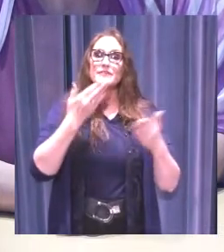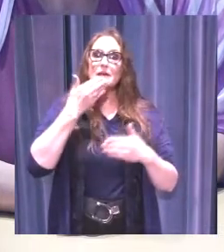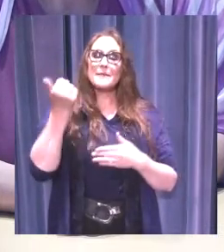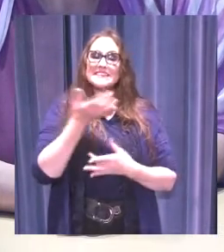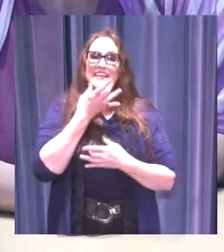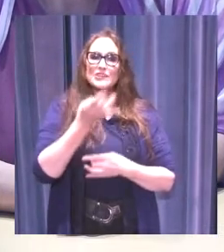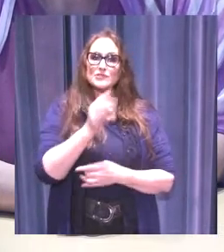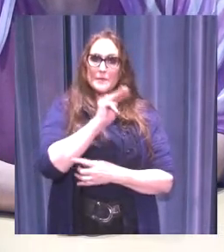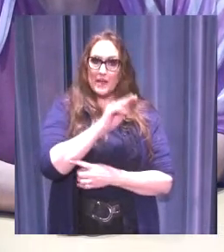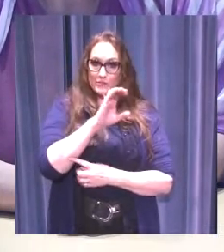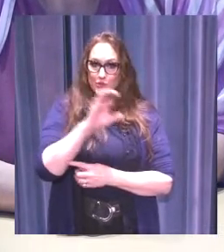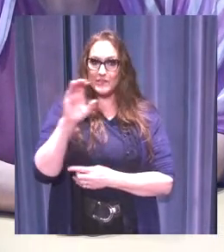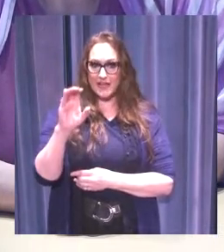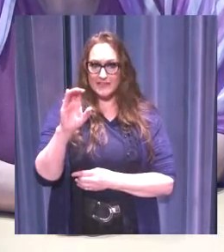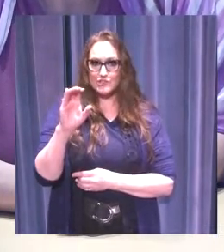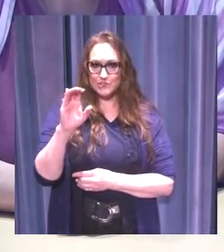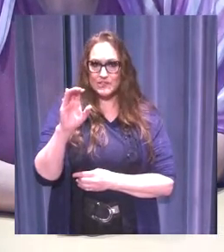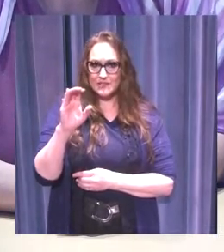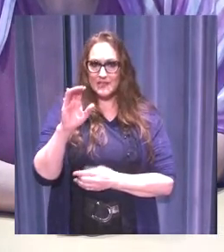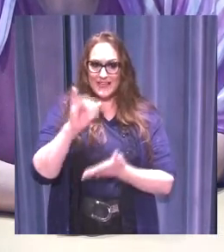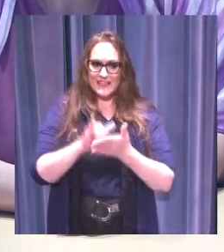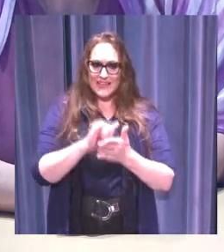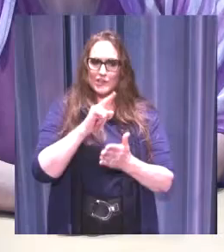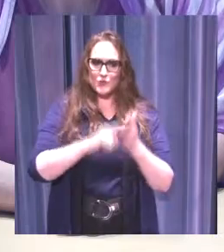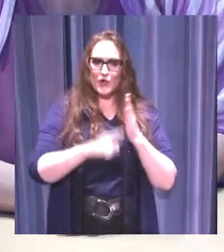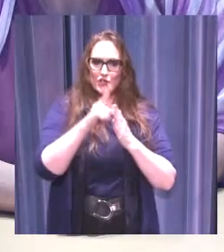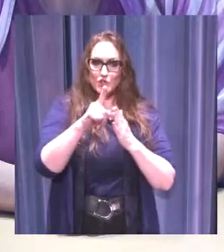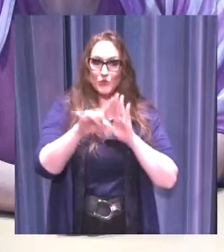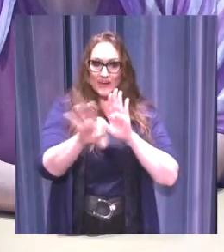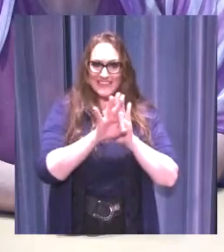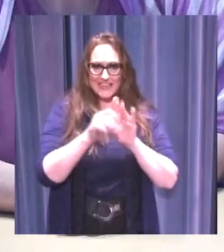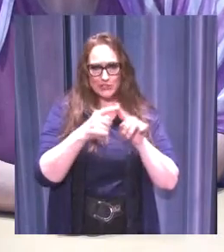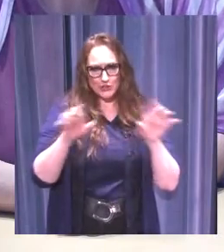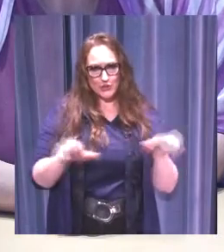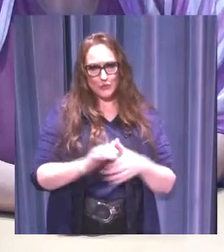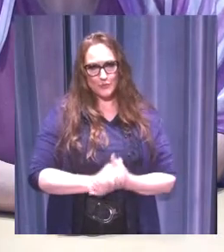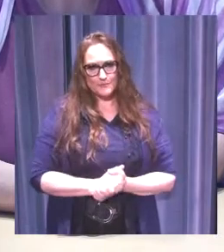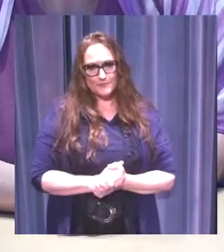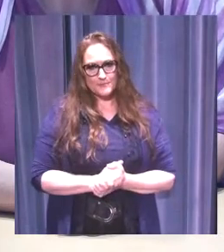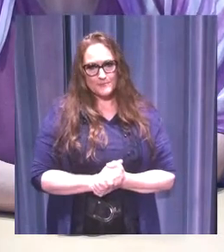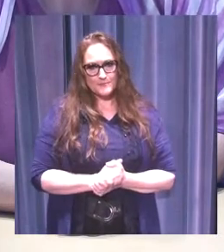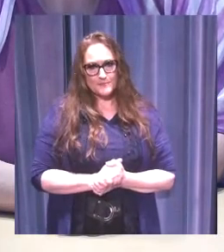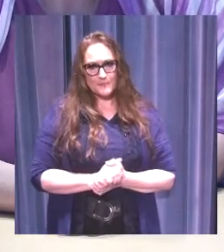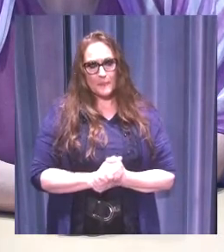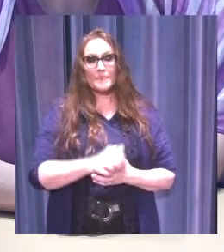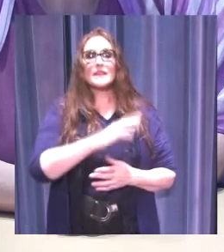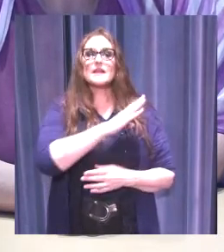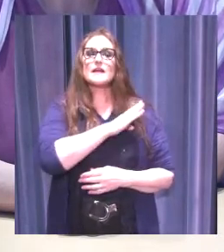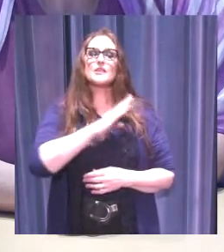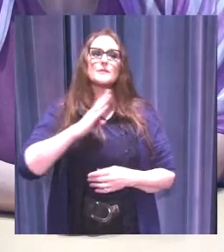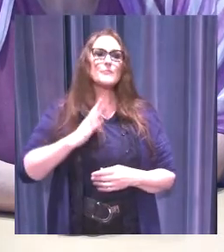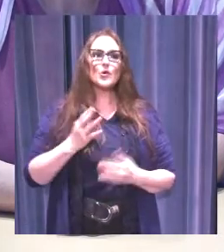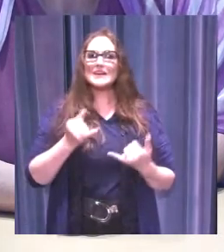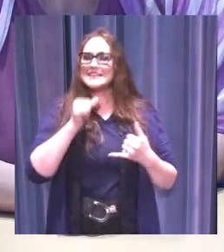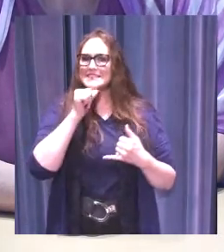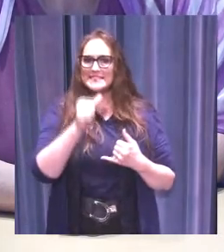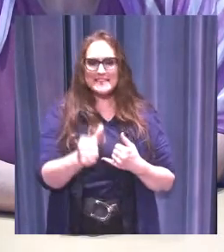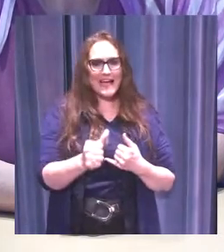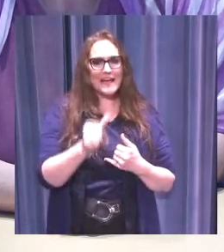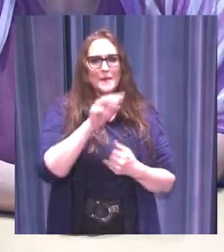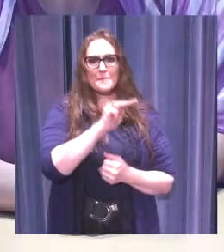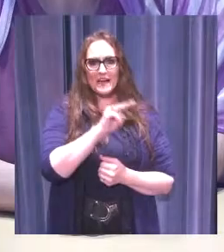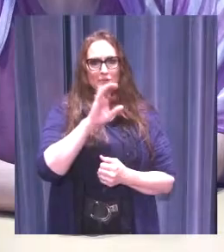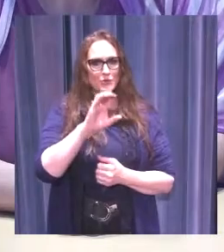of Mott Community College. That is what you were elected to do. The board is not Mott